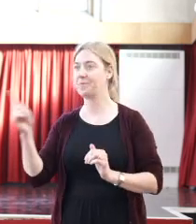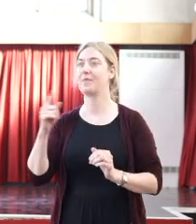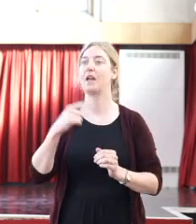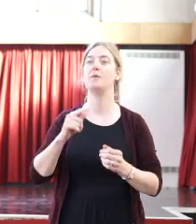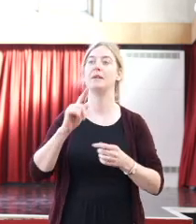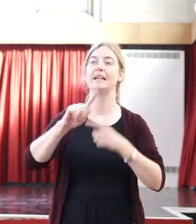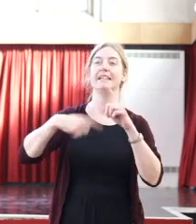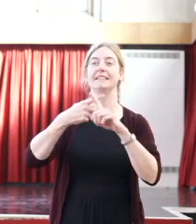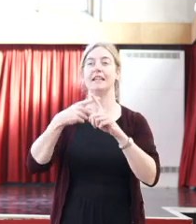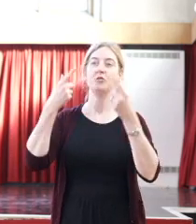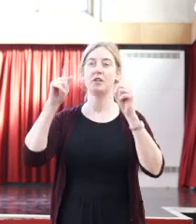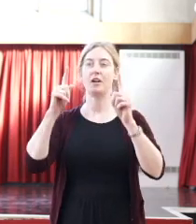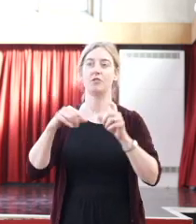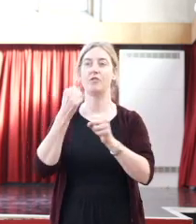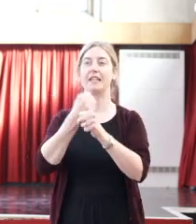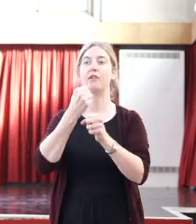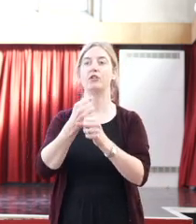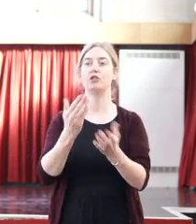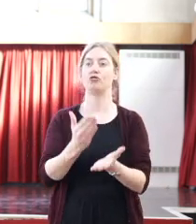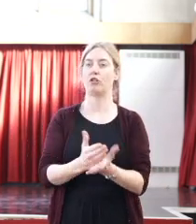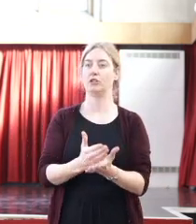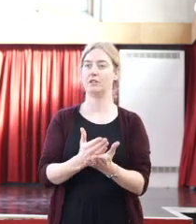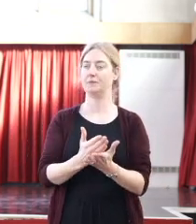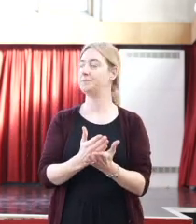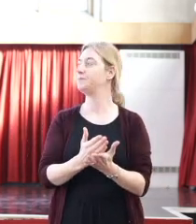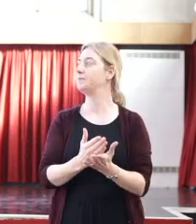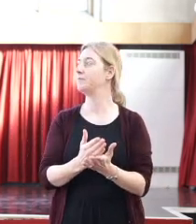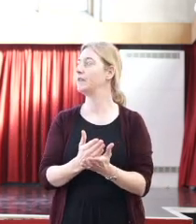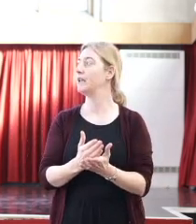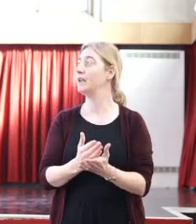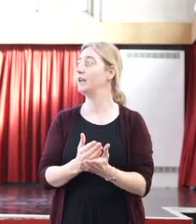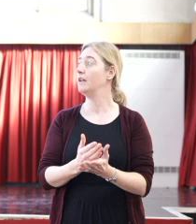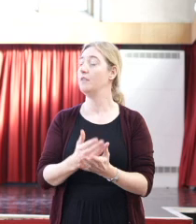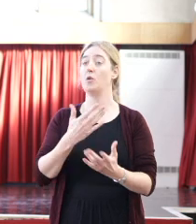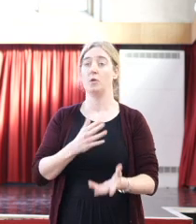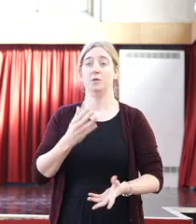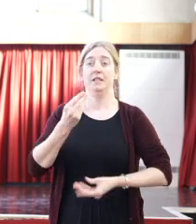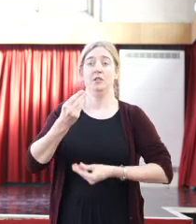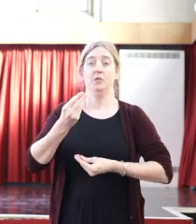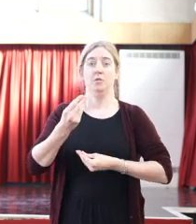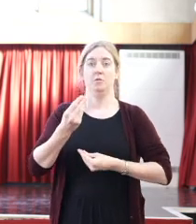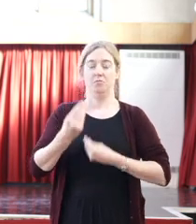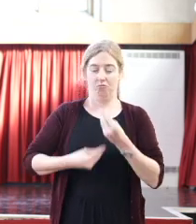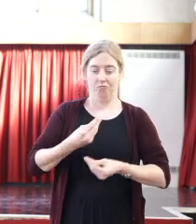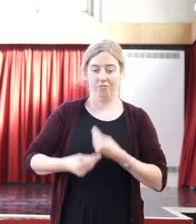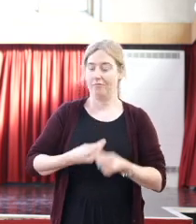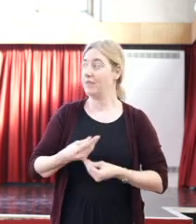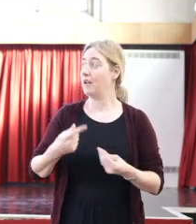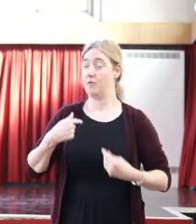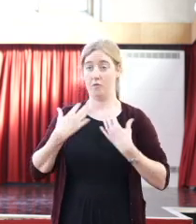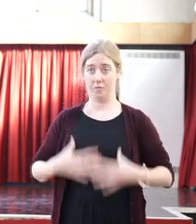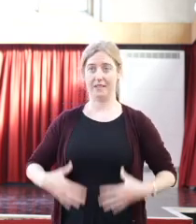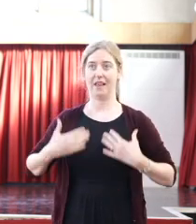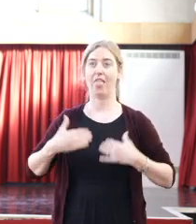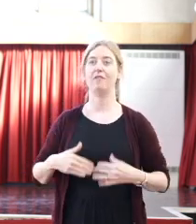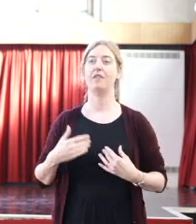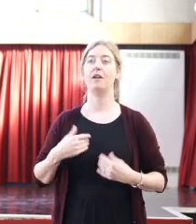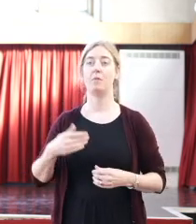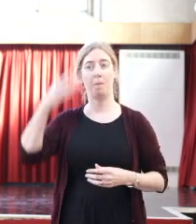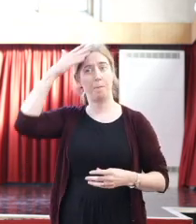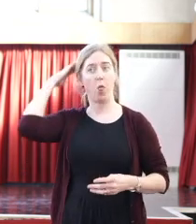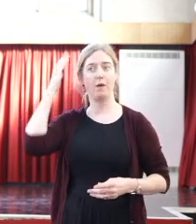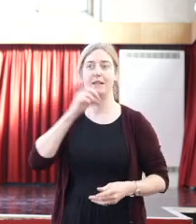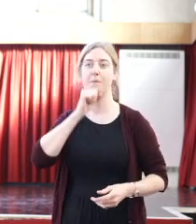Director at the Garage Trust. For those that need description, I am a balding white man in blue trousers, a